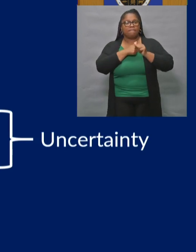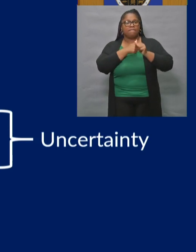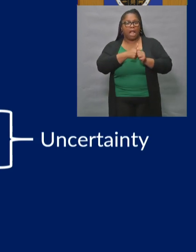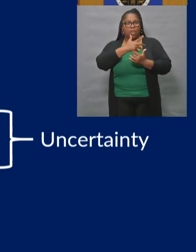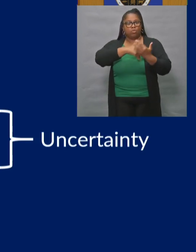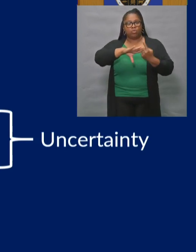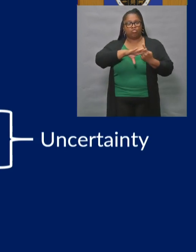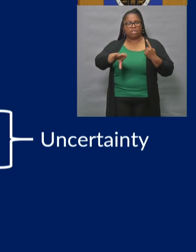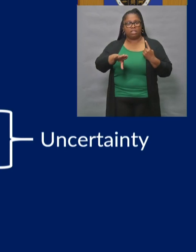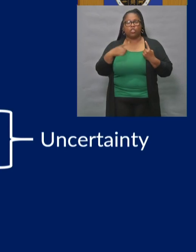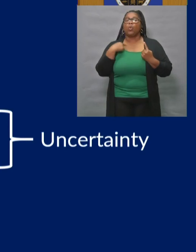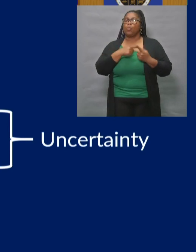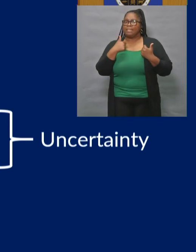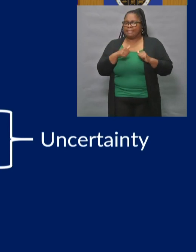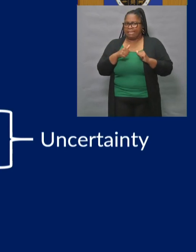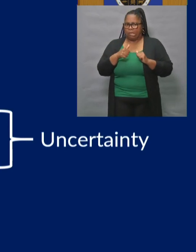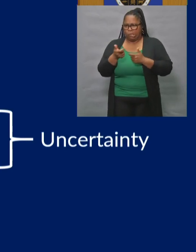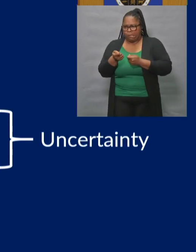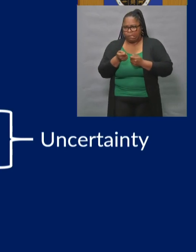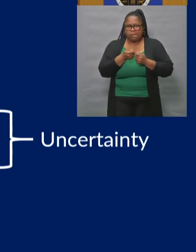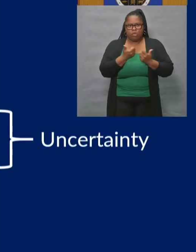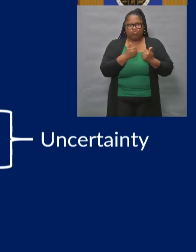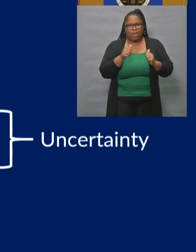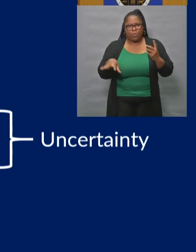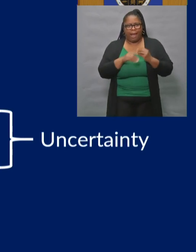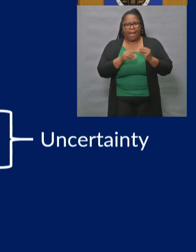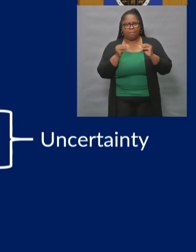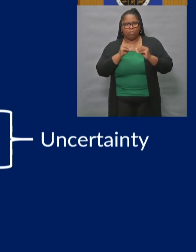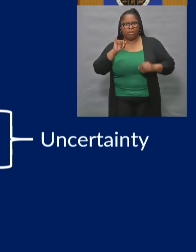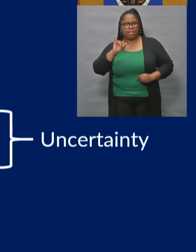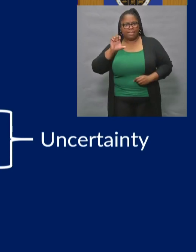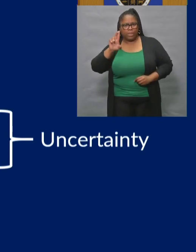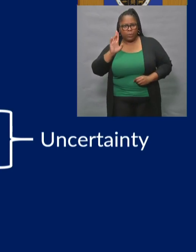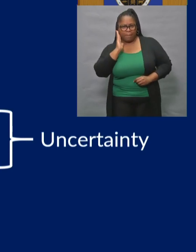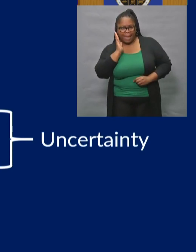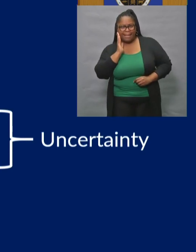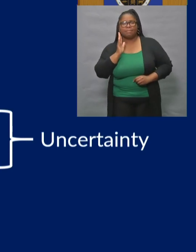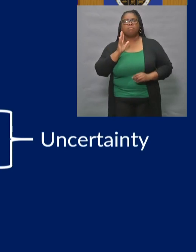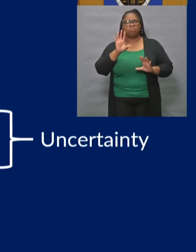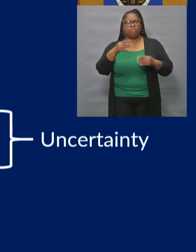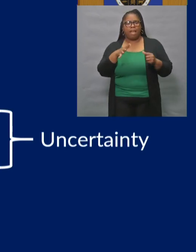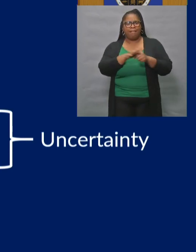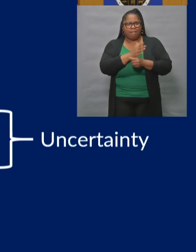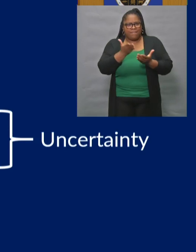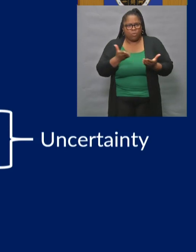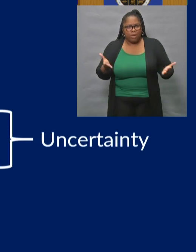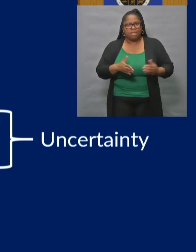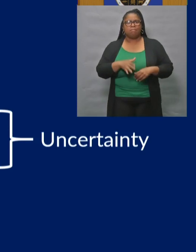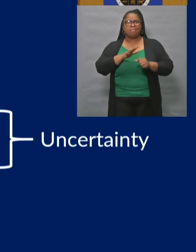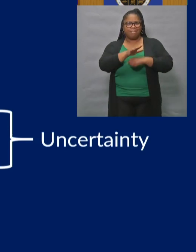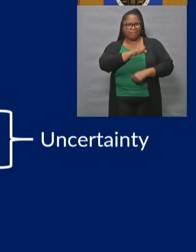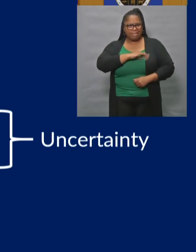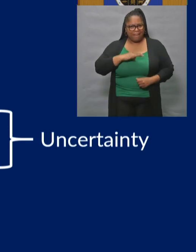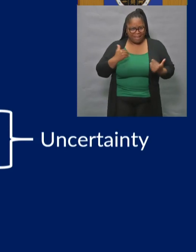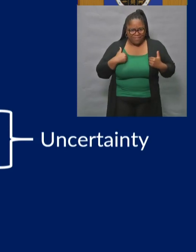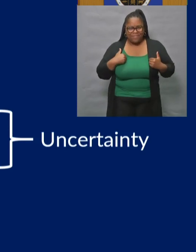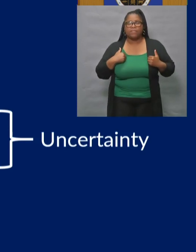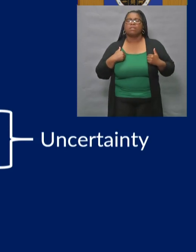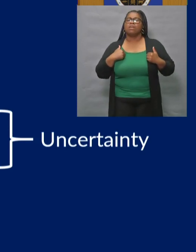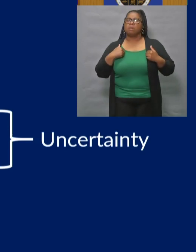bring more ICU beds online and still working to make sure there's adequate staff and supplies for those beds, but this is a good trend in that red band